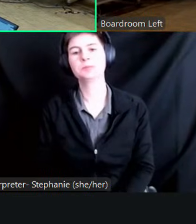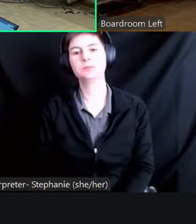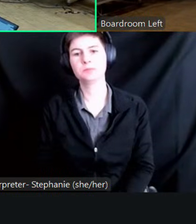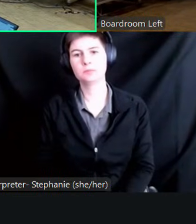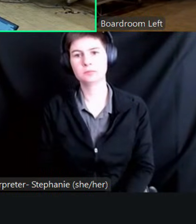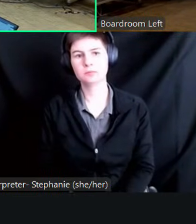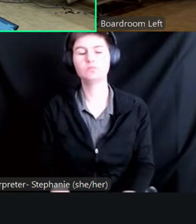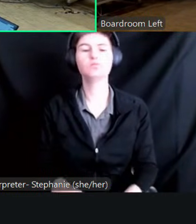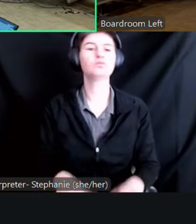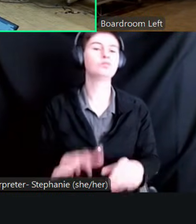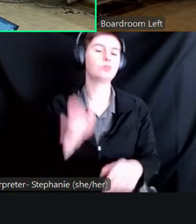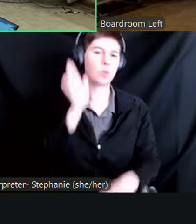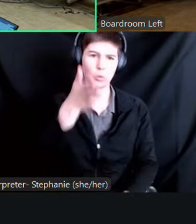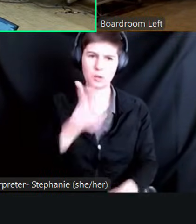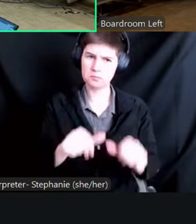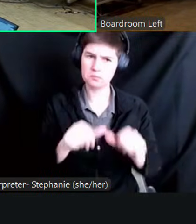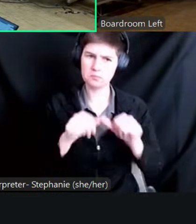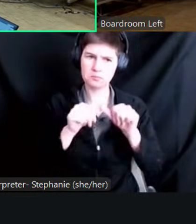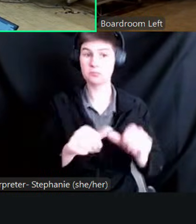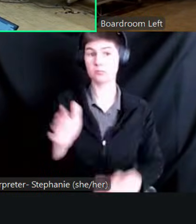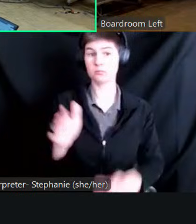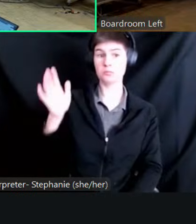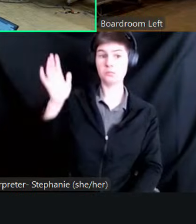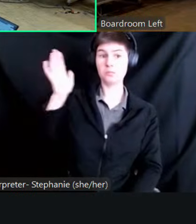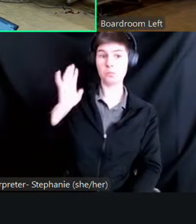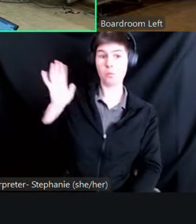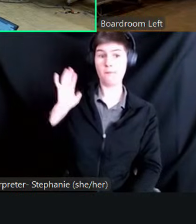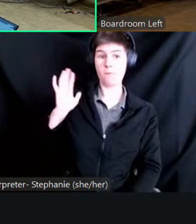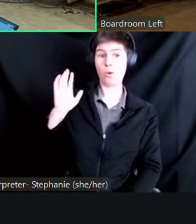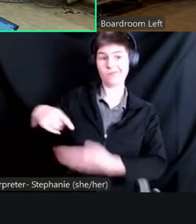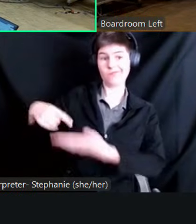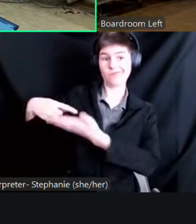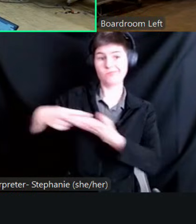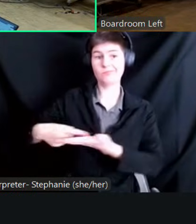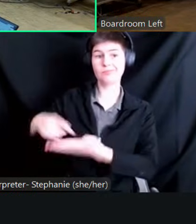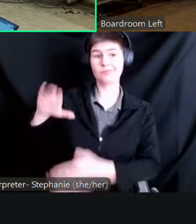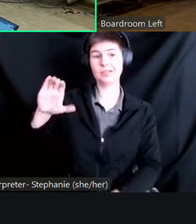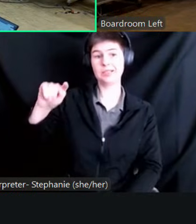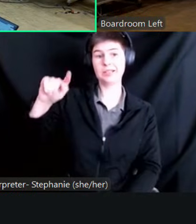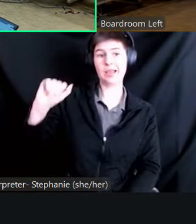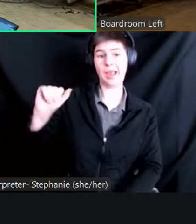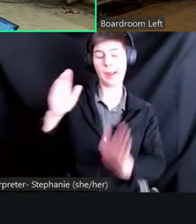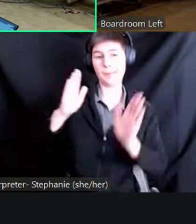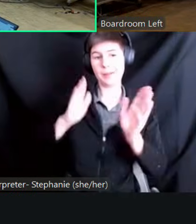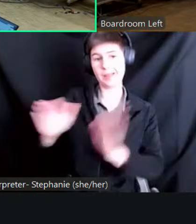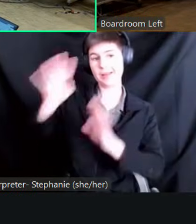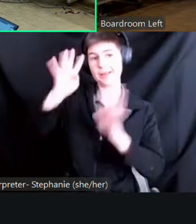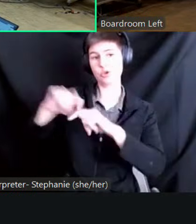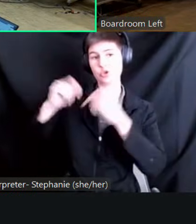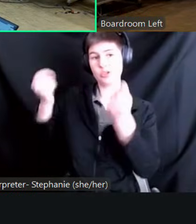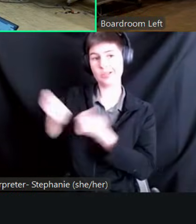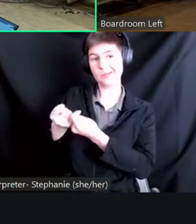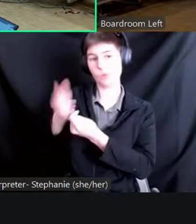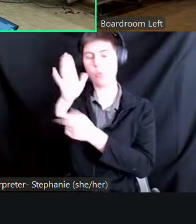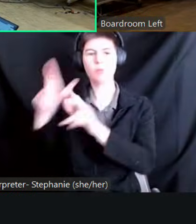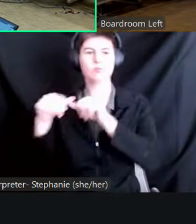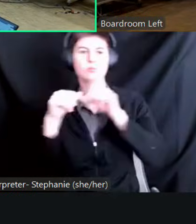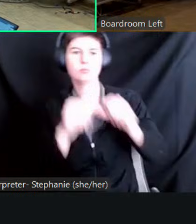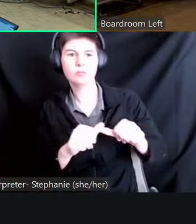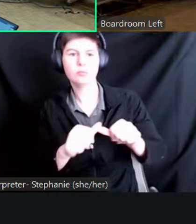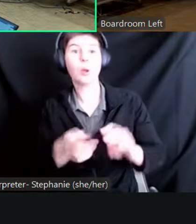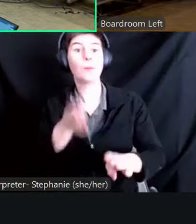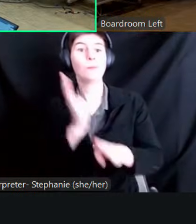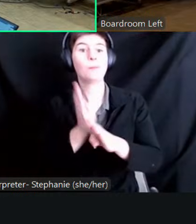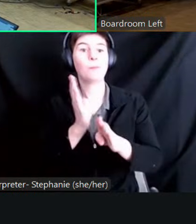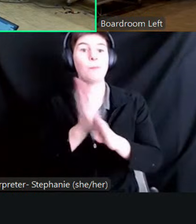continue the conversation that we've engaged in the past with CTA's planning and innovation team. The bus visions project was introduced